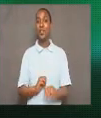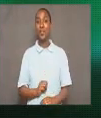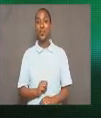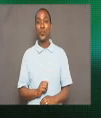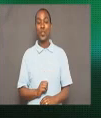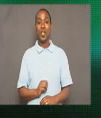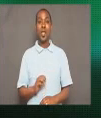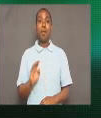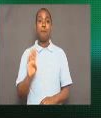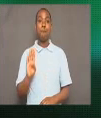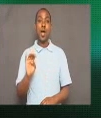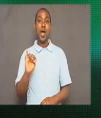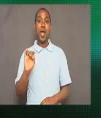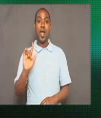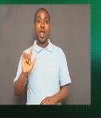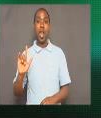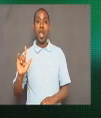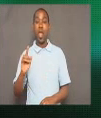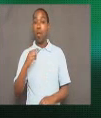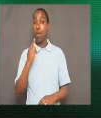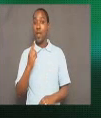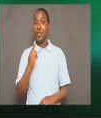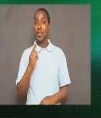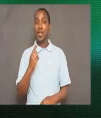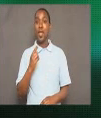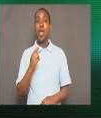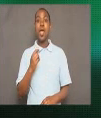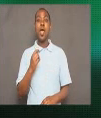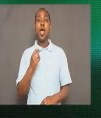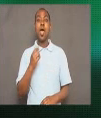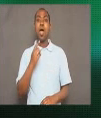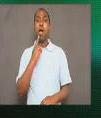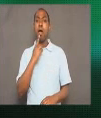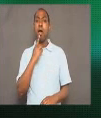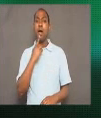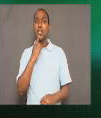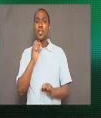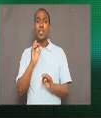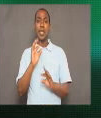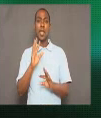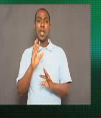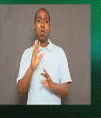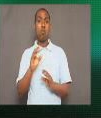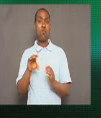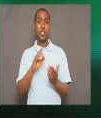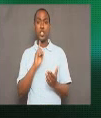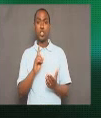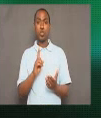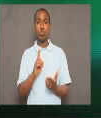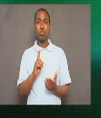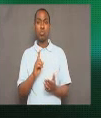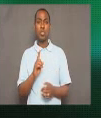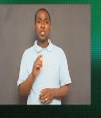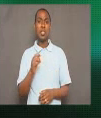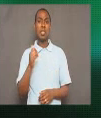Bile is an alkaline liquid that is greenish-yellow in color.